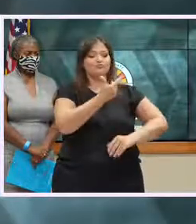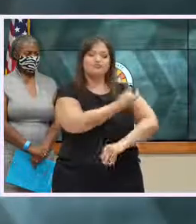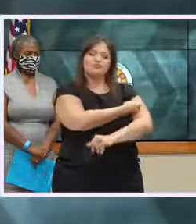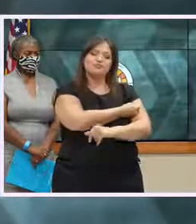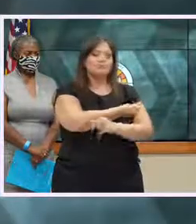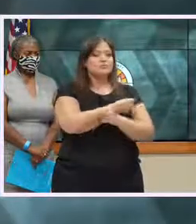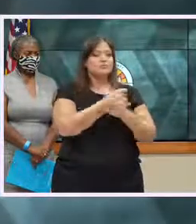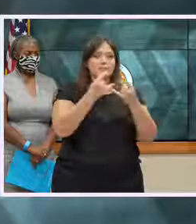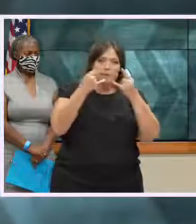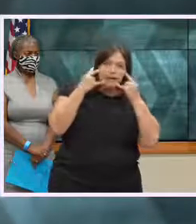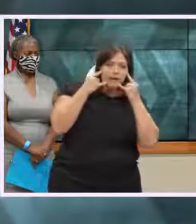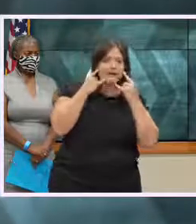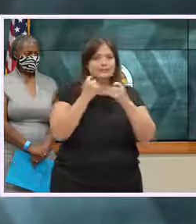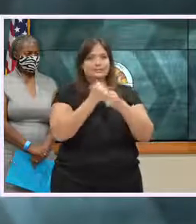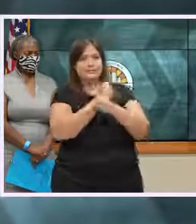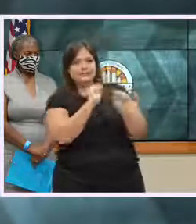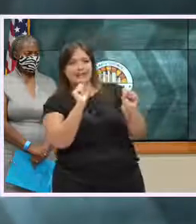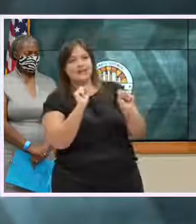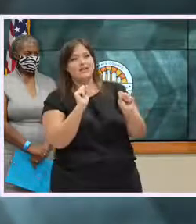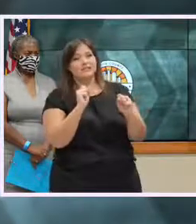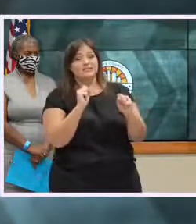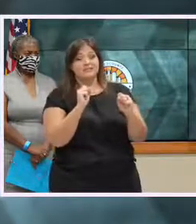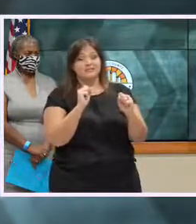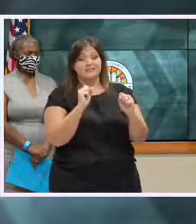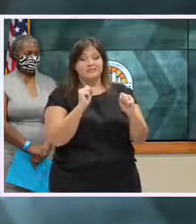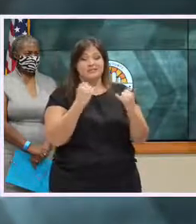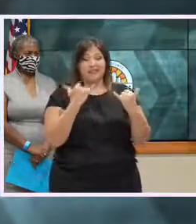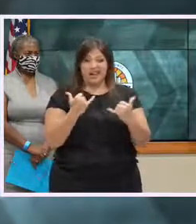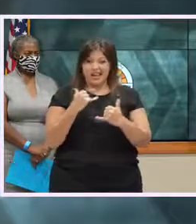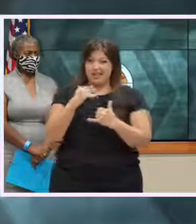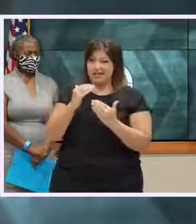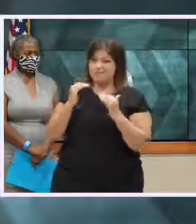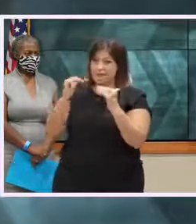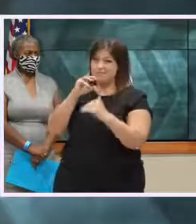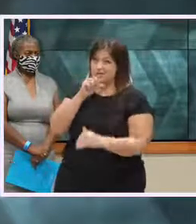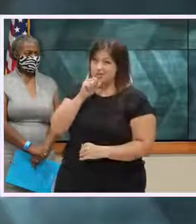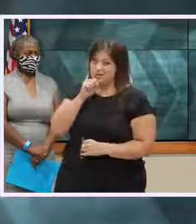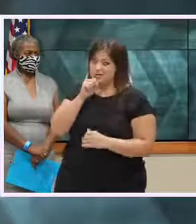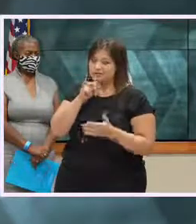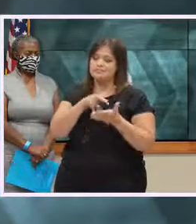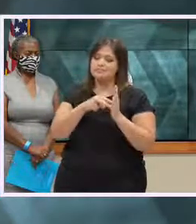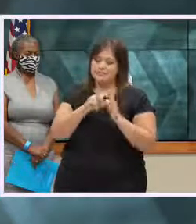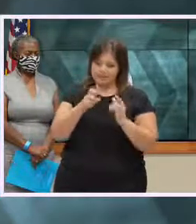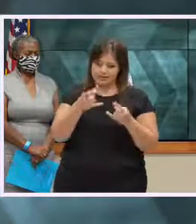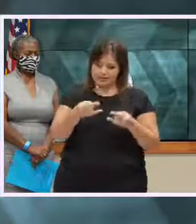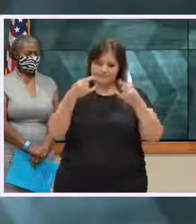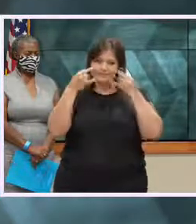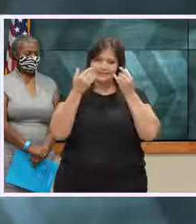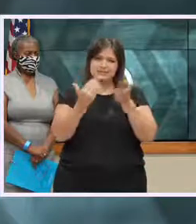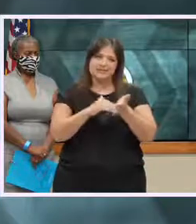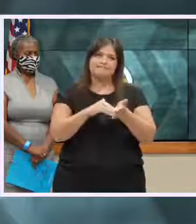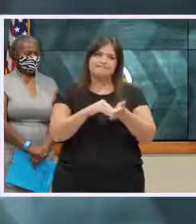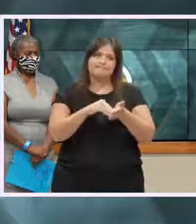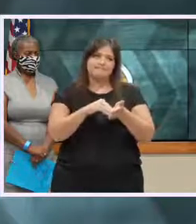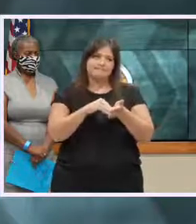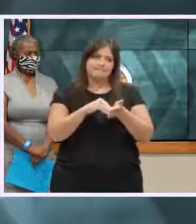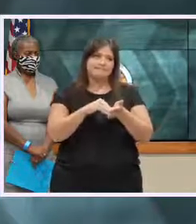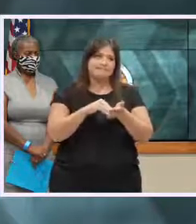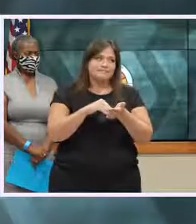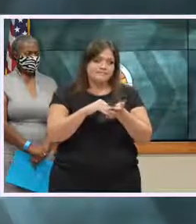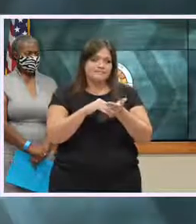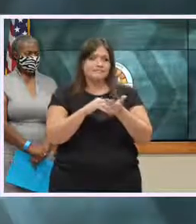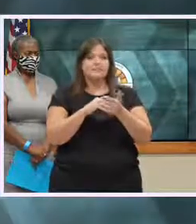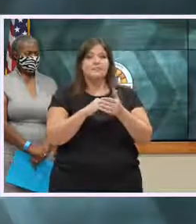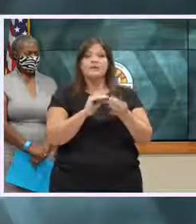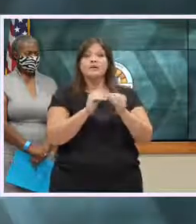need you to wear your mask again. Our numbers are increasing so sharply again because of those who